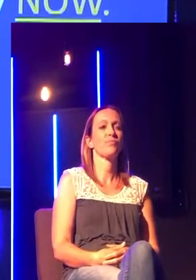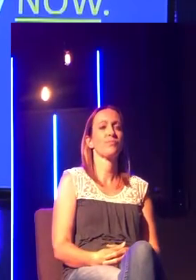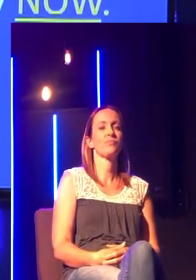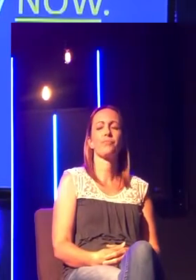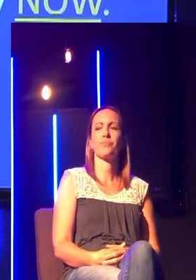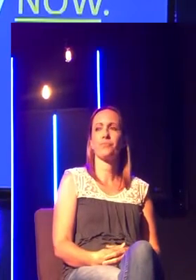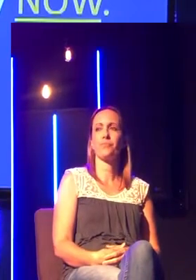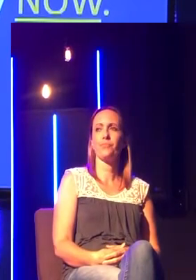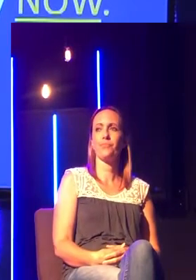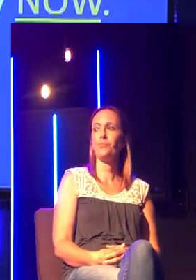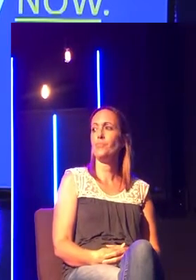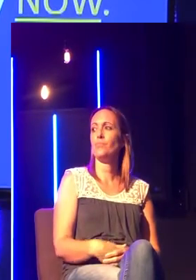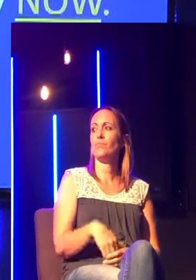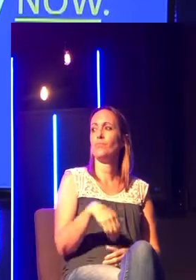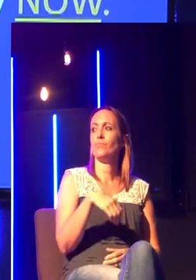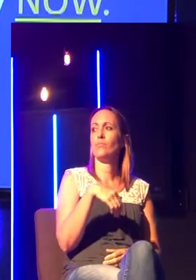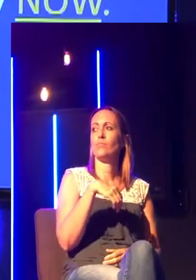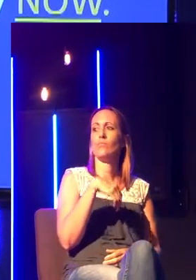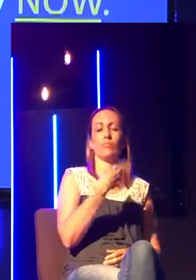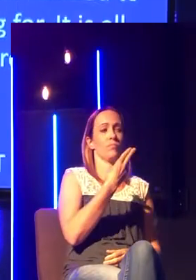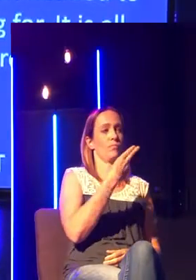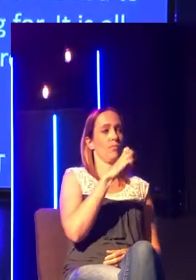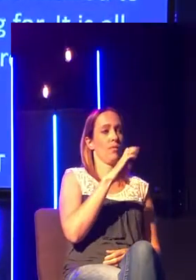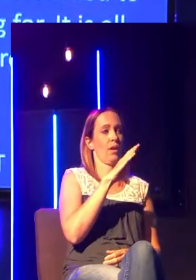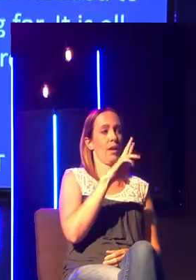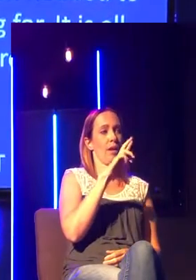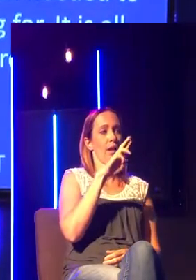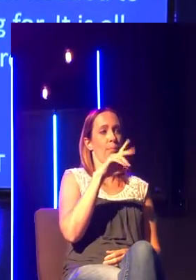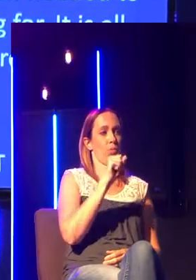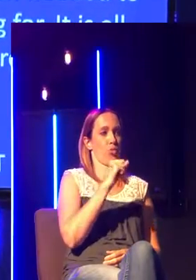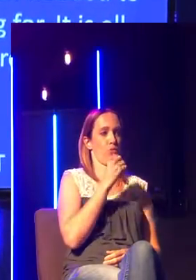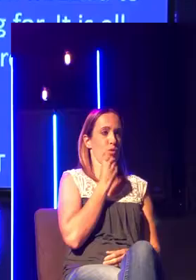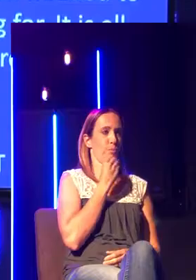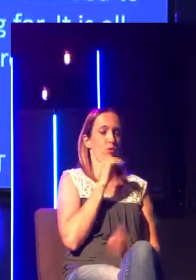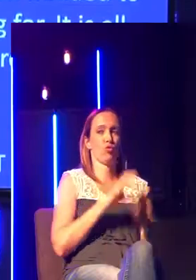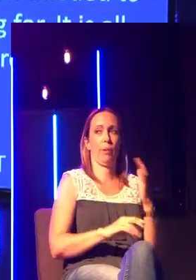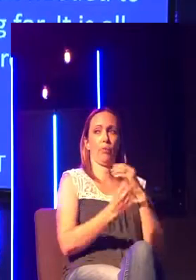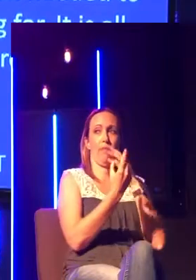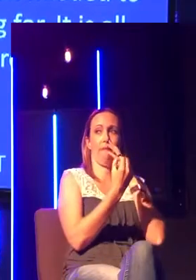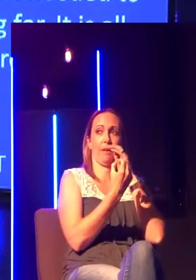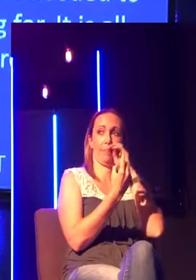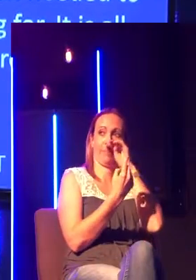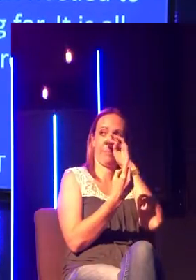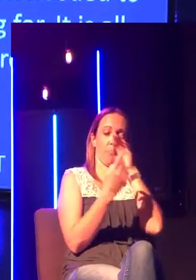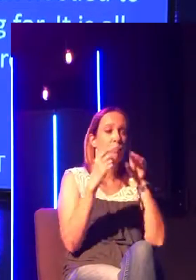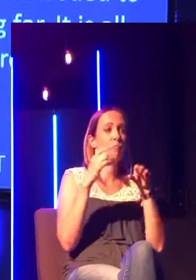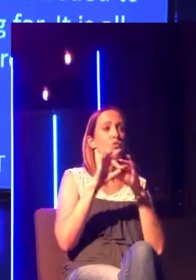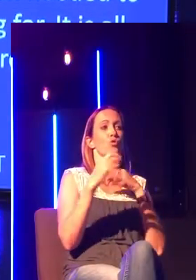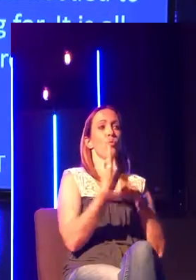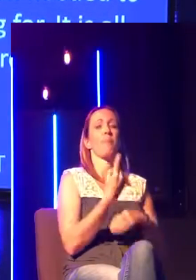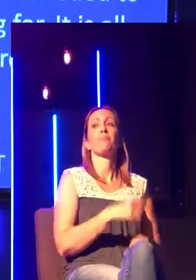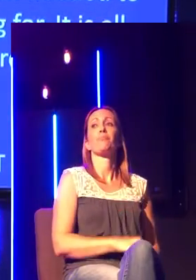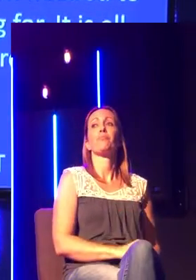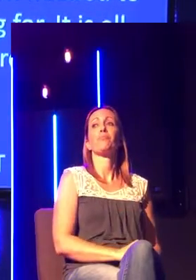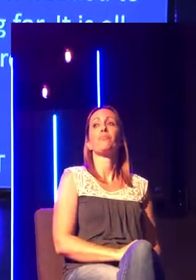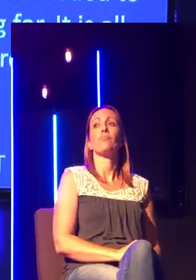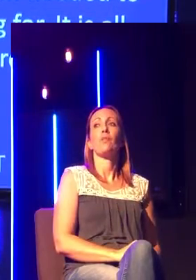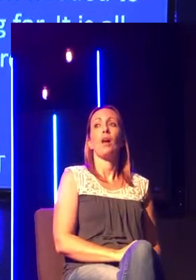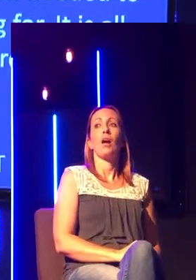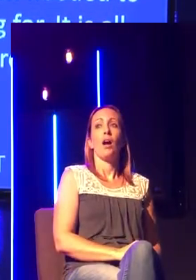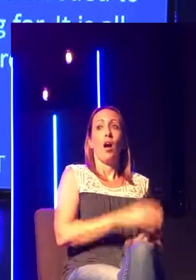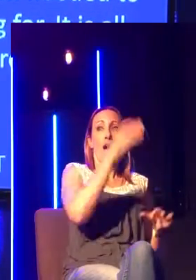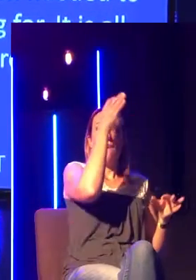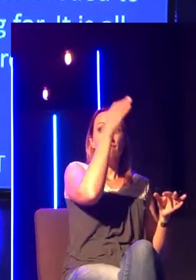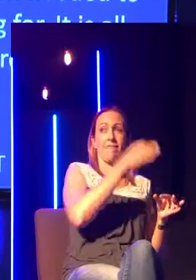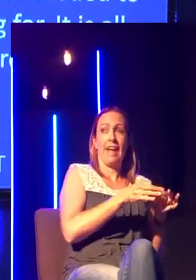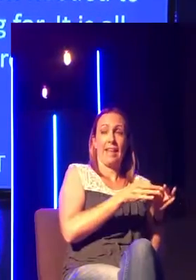now. Hebrews 11:1 says, faith brings our hopes into reality and becomes the foundation needed to acquire the things that